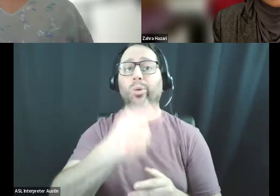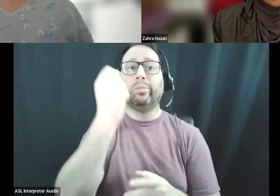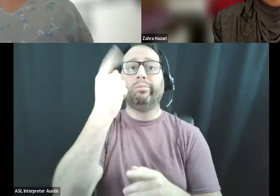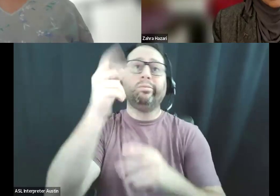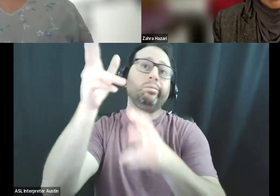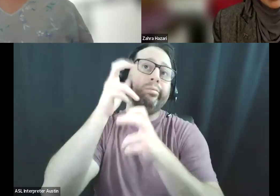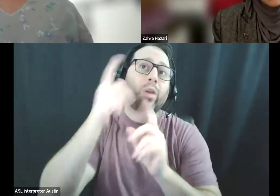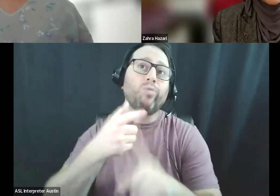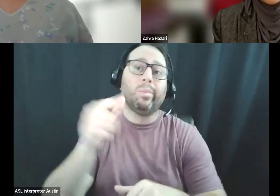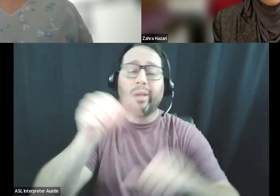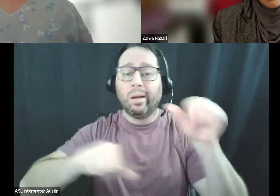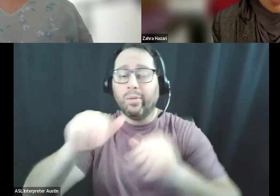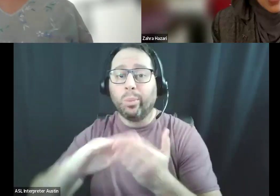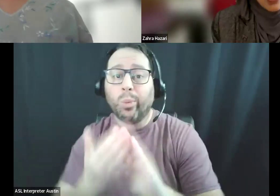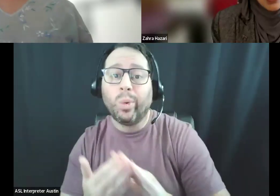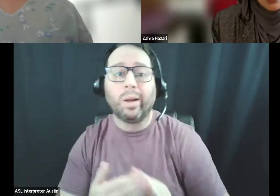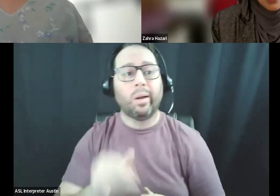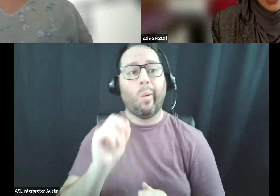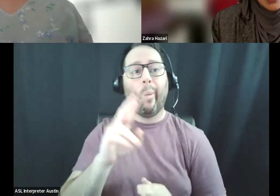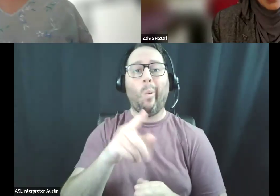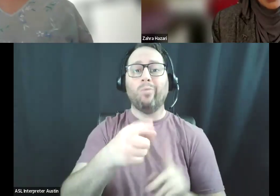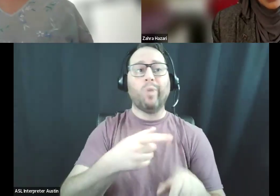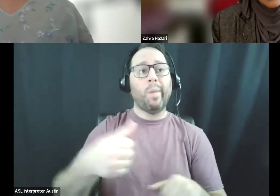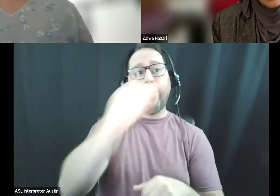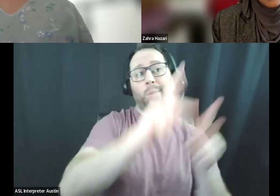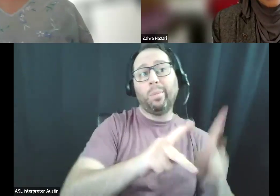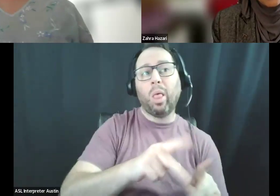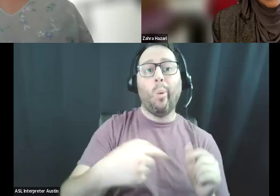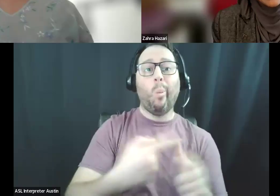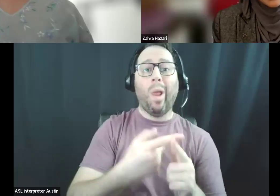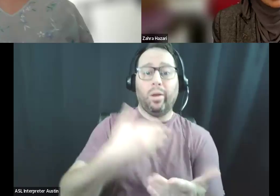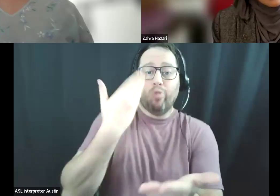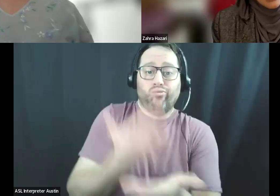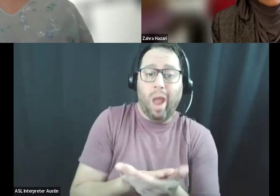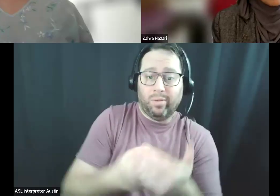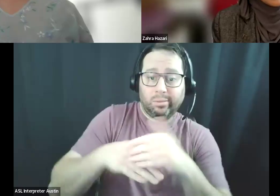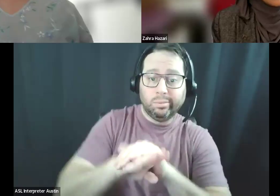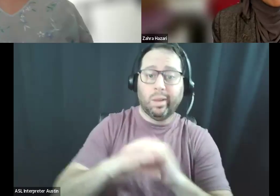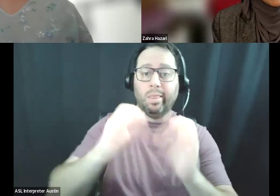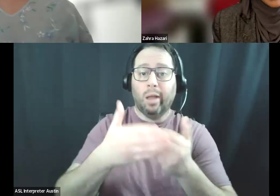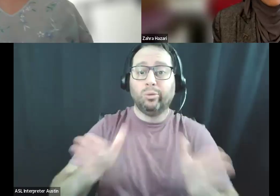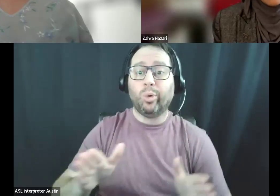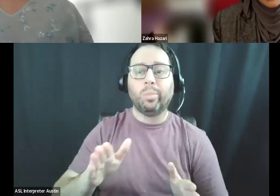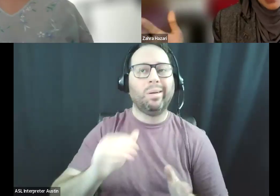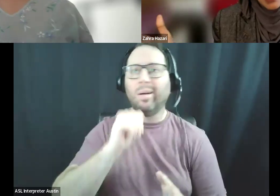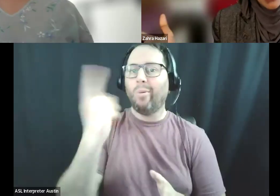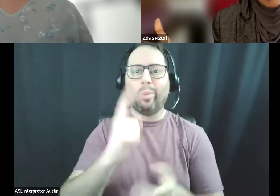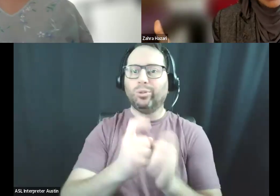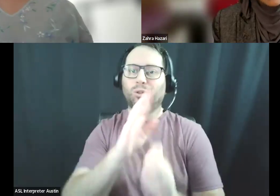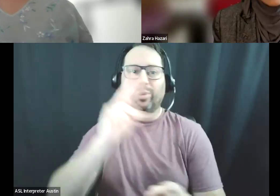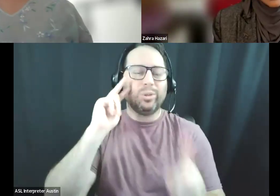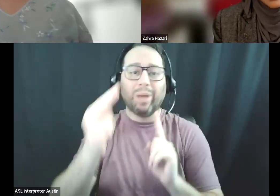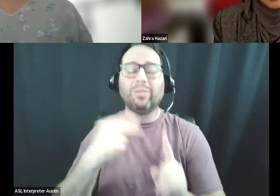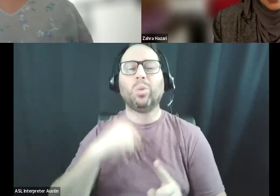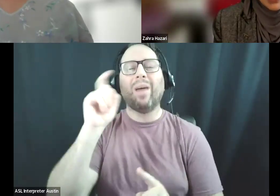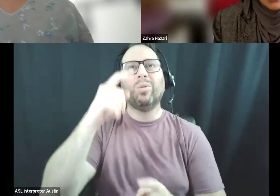doesn't shake their perceptions once they're in a classroom either. So we have to kind of think creatively about how do we like